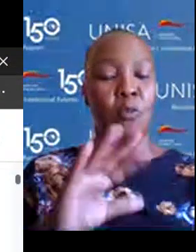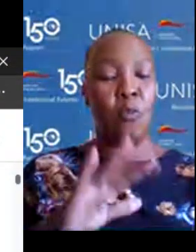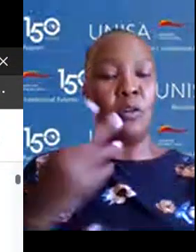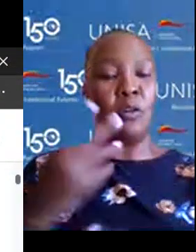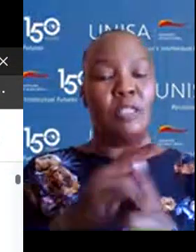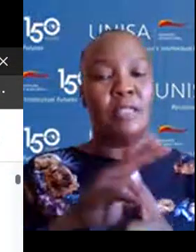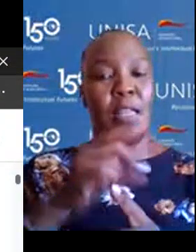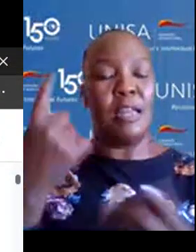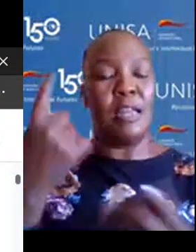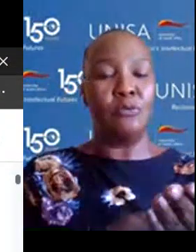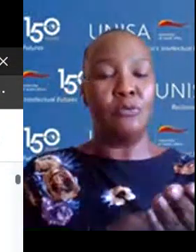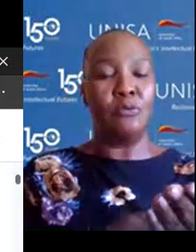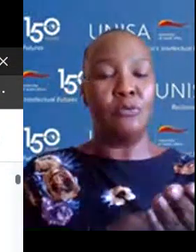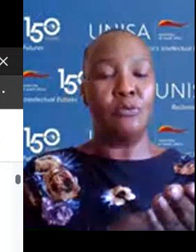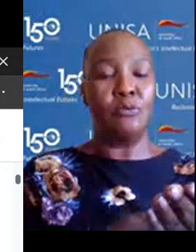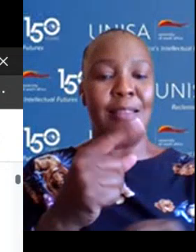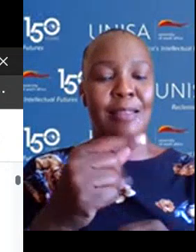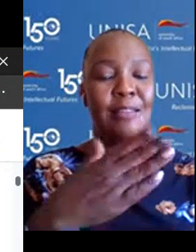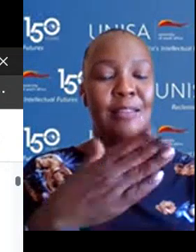week that you guys have done this task.